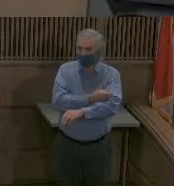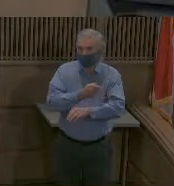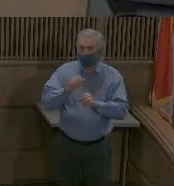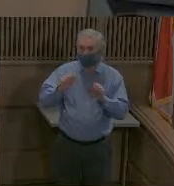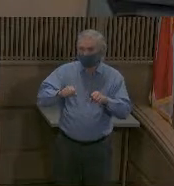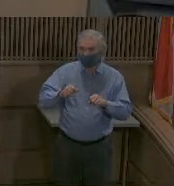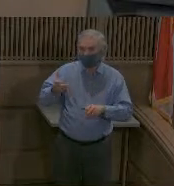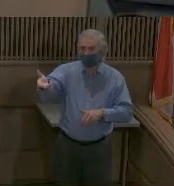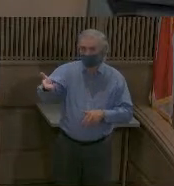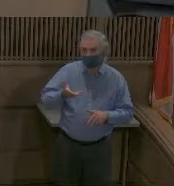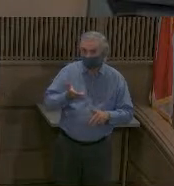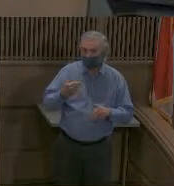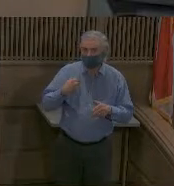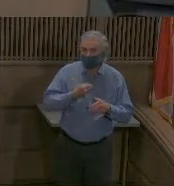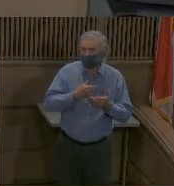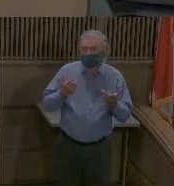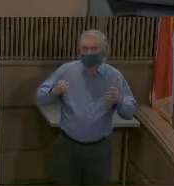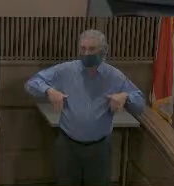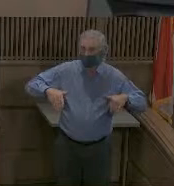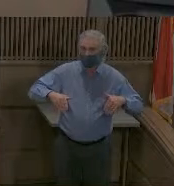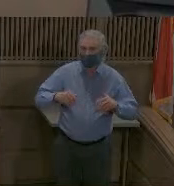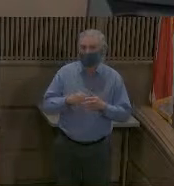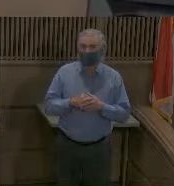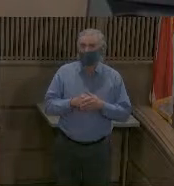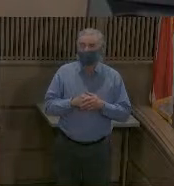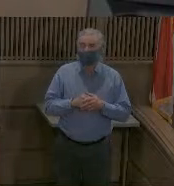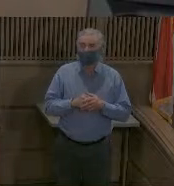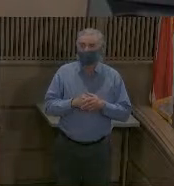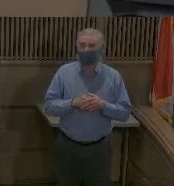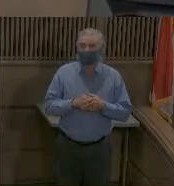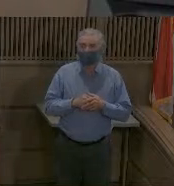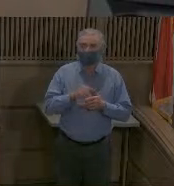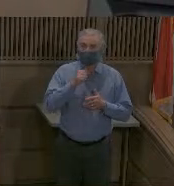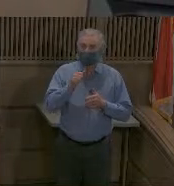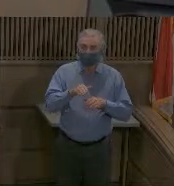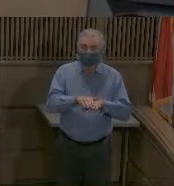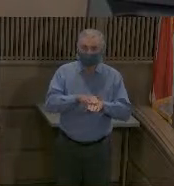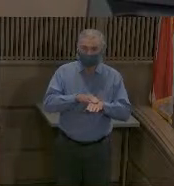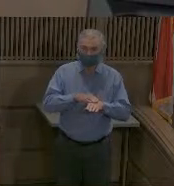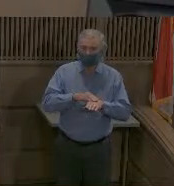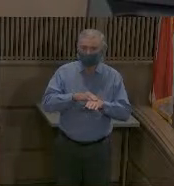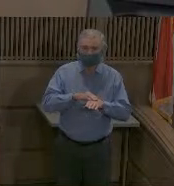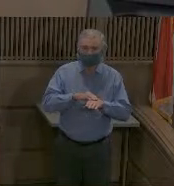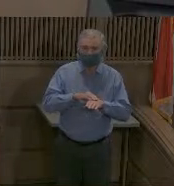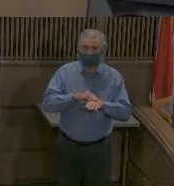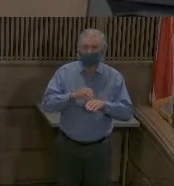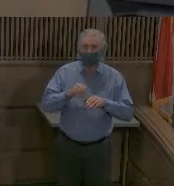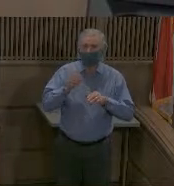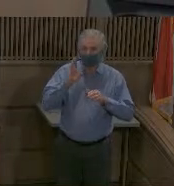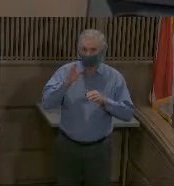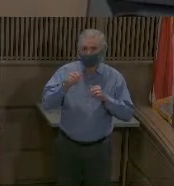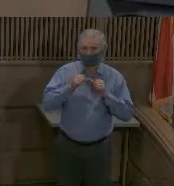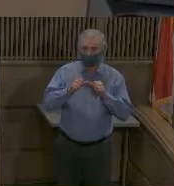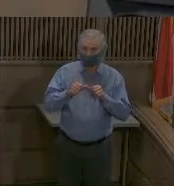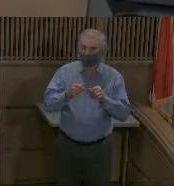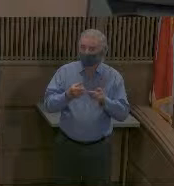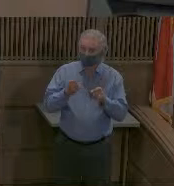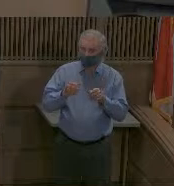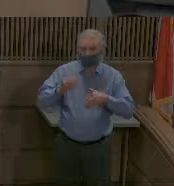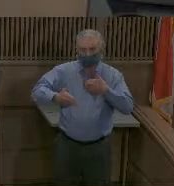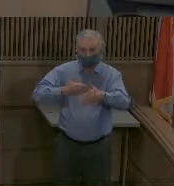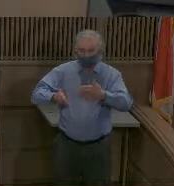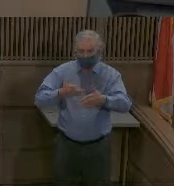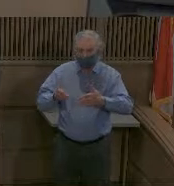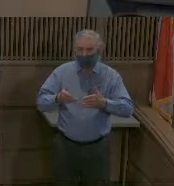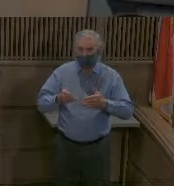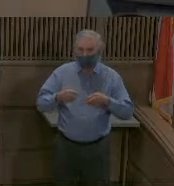again tomorrow, and we'll share that information, but we are not slowing down administering vaccines. So we're not waiting on